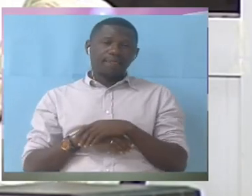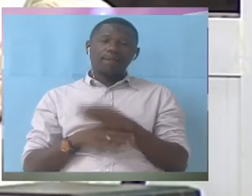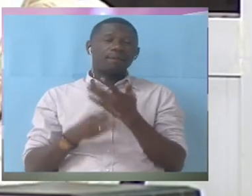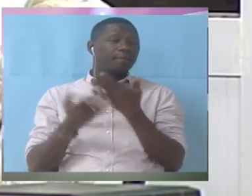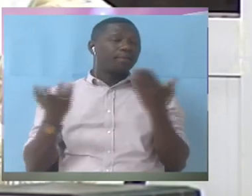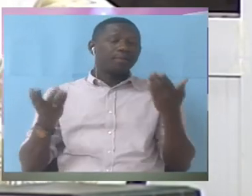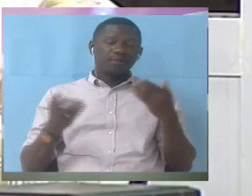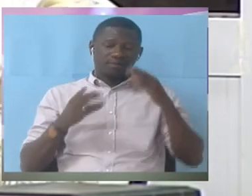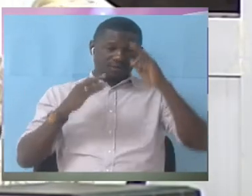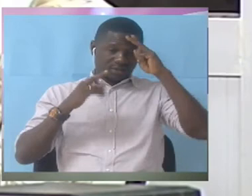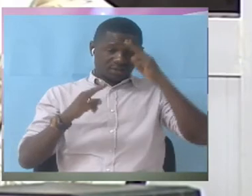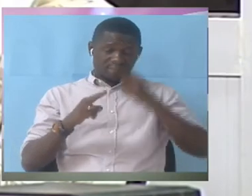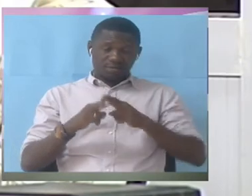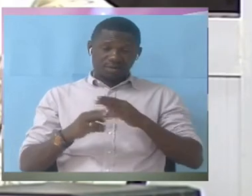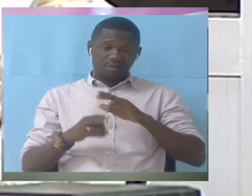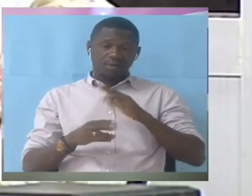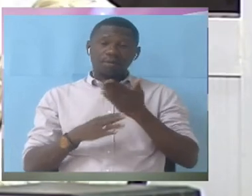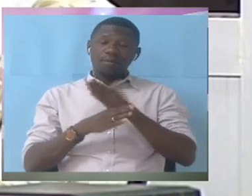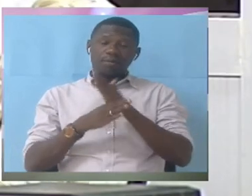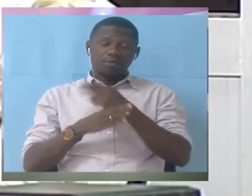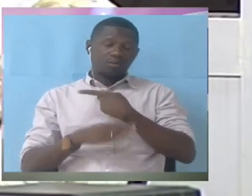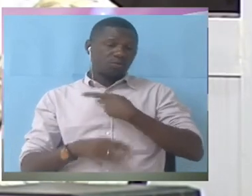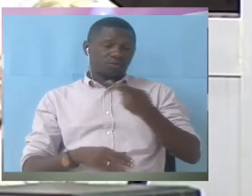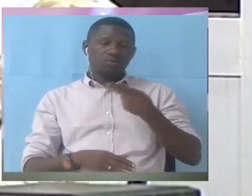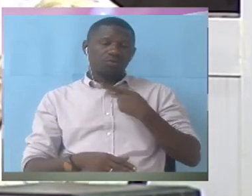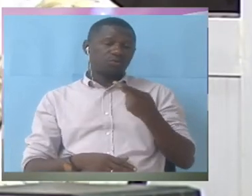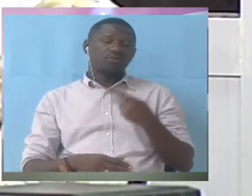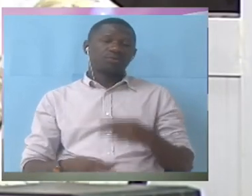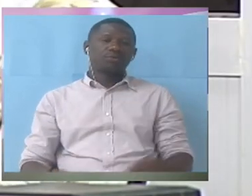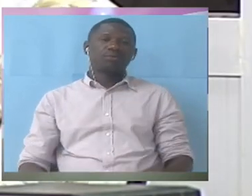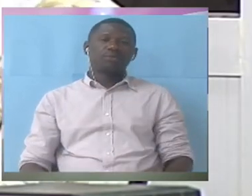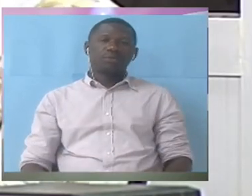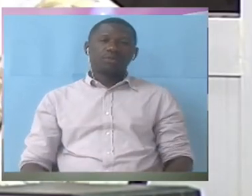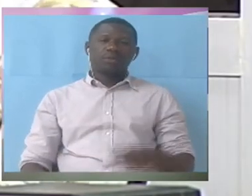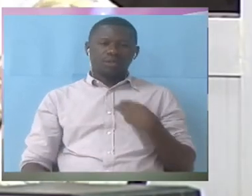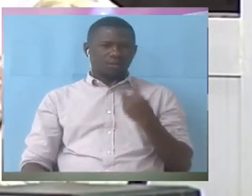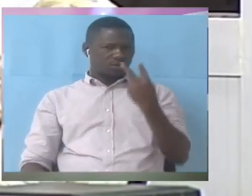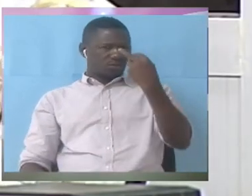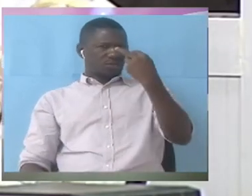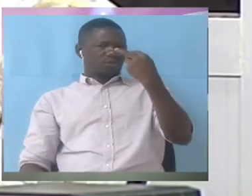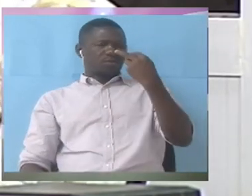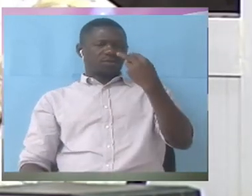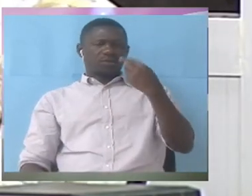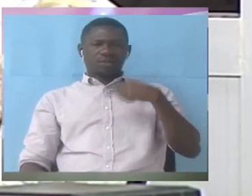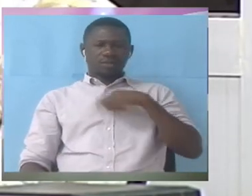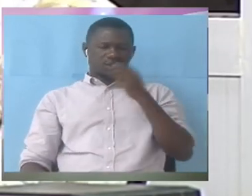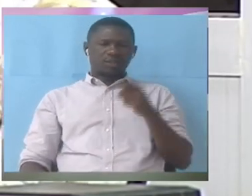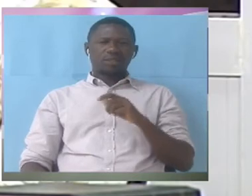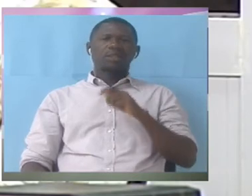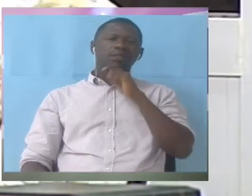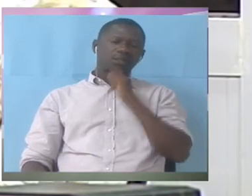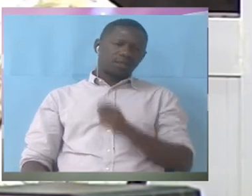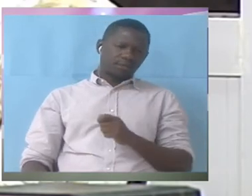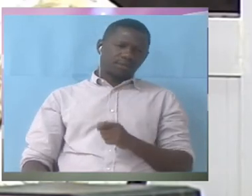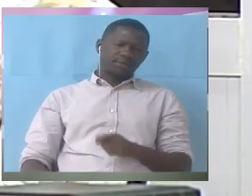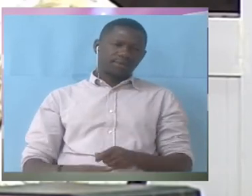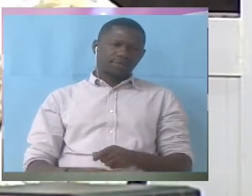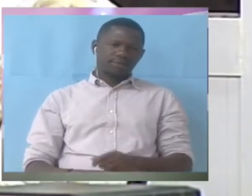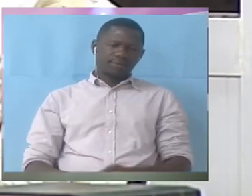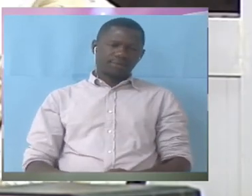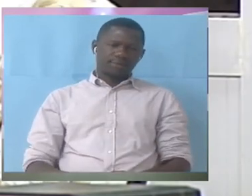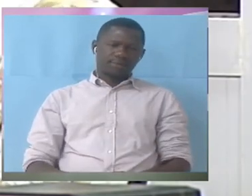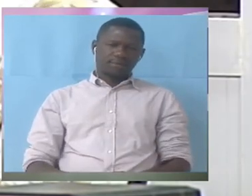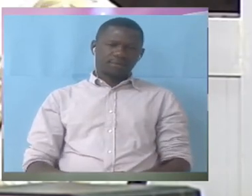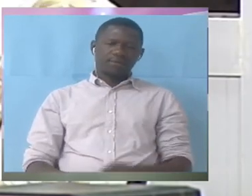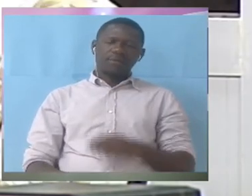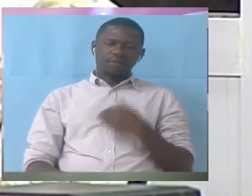lot of respect between us. Te ñun ñaar nak dañ joxewante ciir. He looked at me and he said, sir. Mu daldi ma hol ne ma sa.